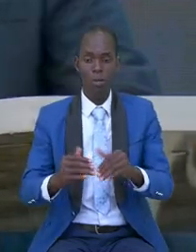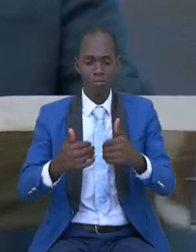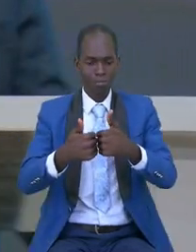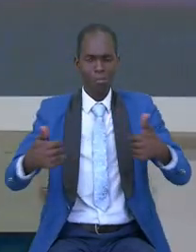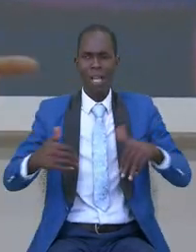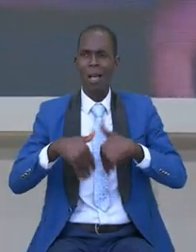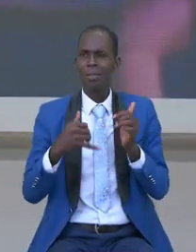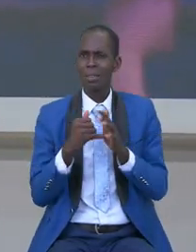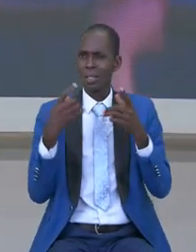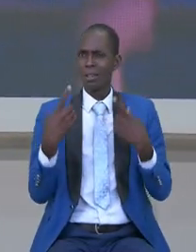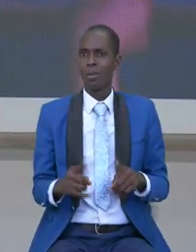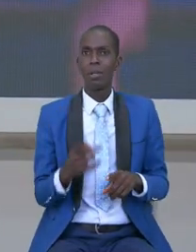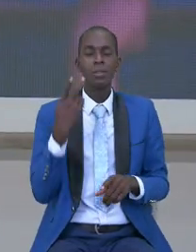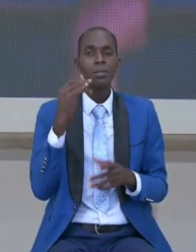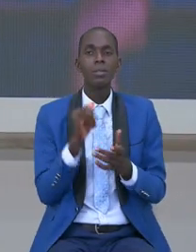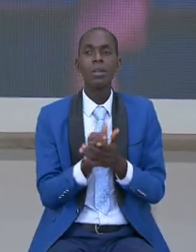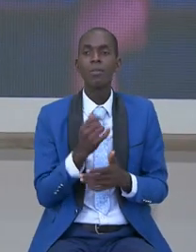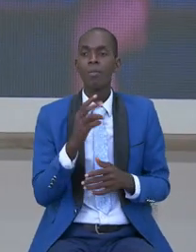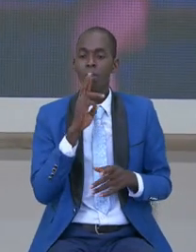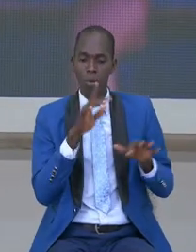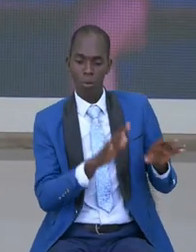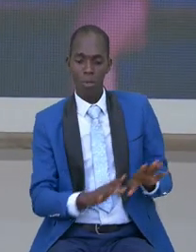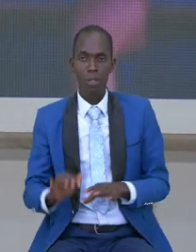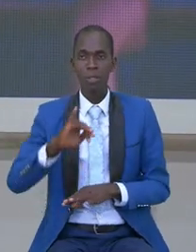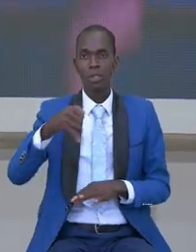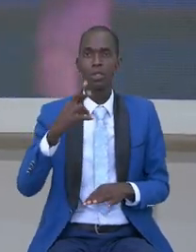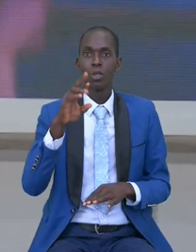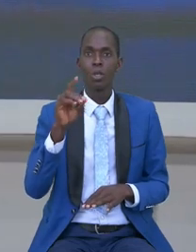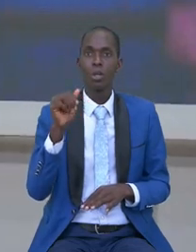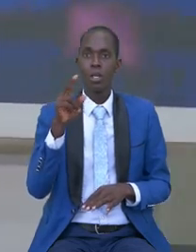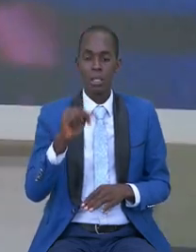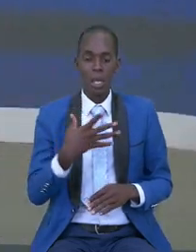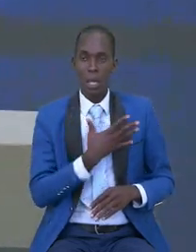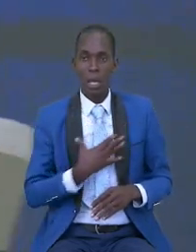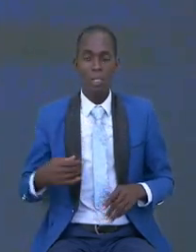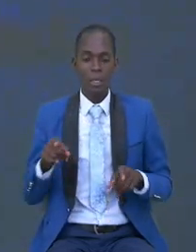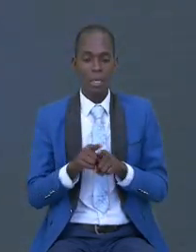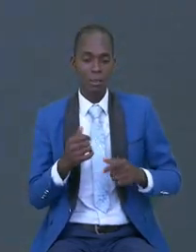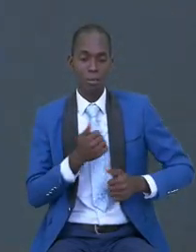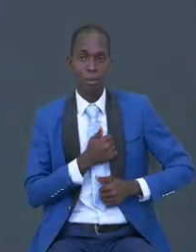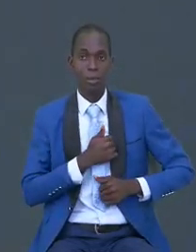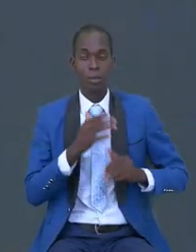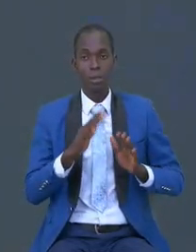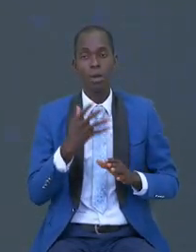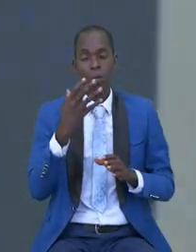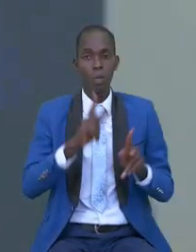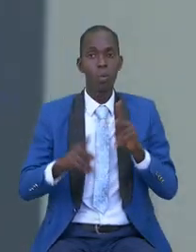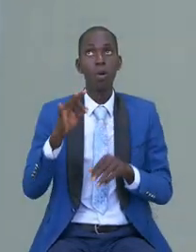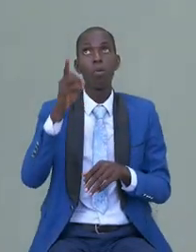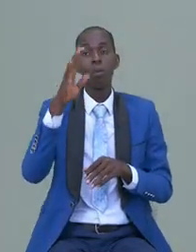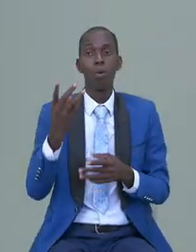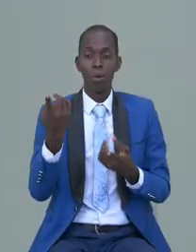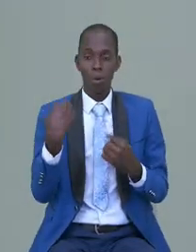happen? And look at River Jordan, as the militant people of God were coming, and the feet of the